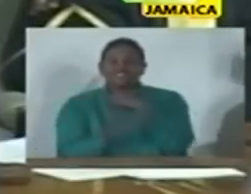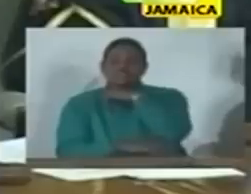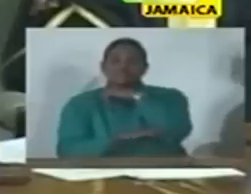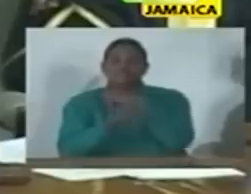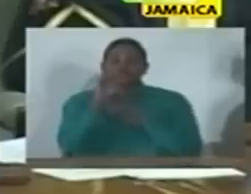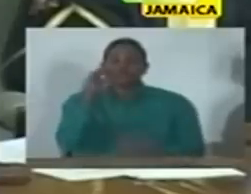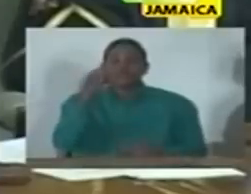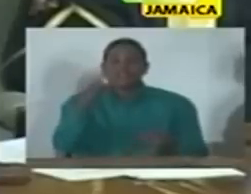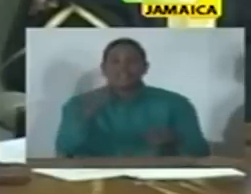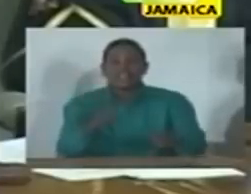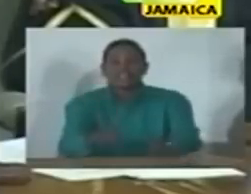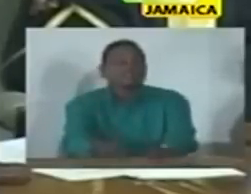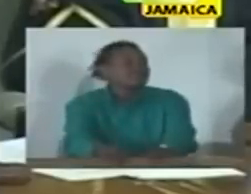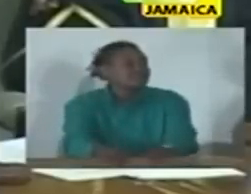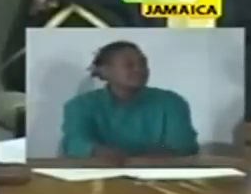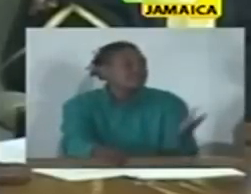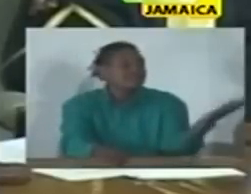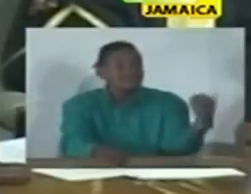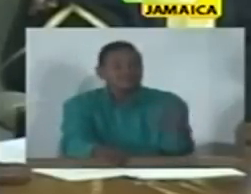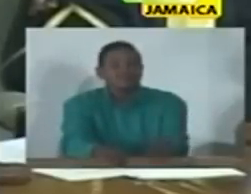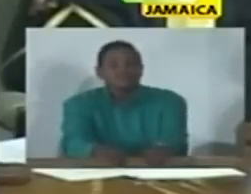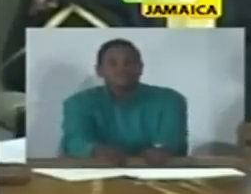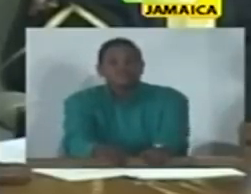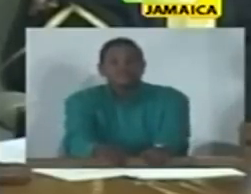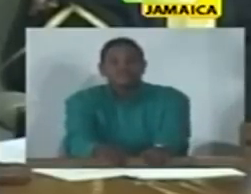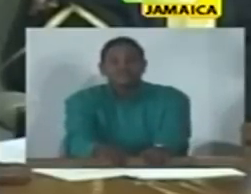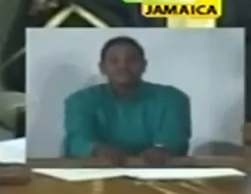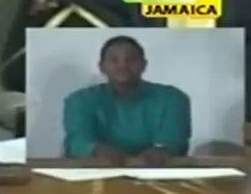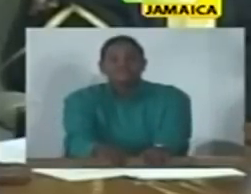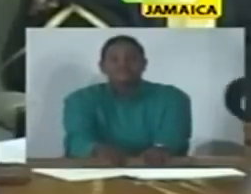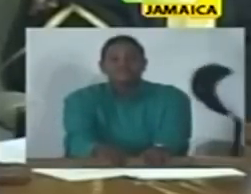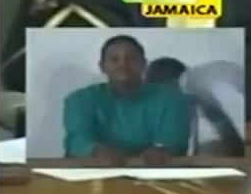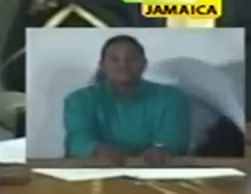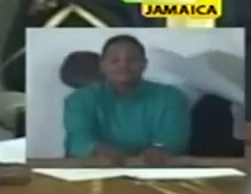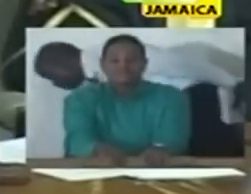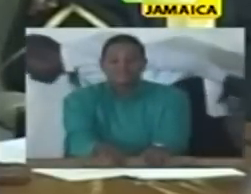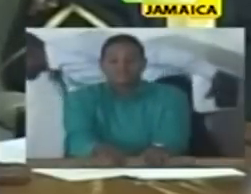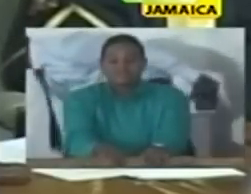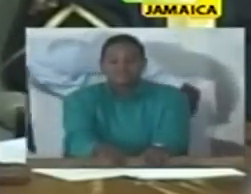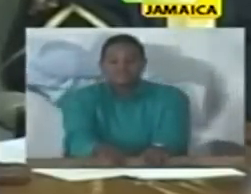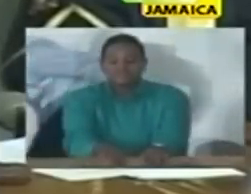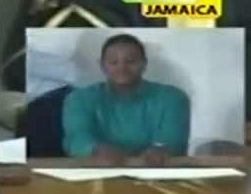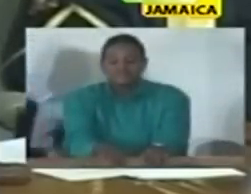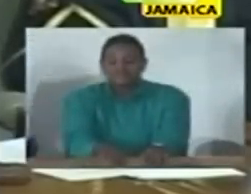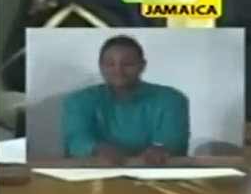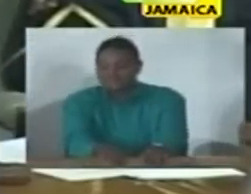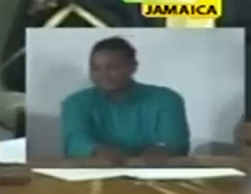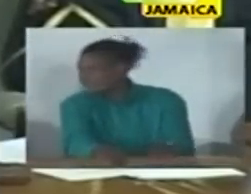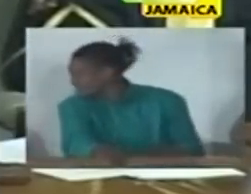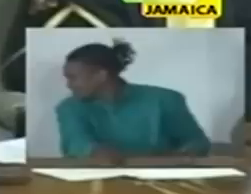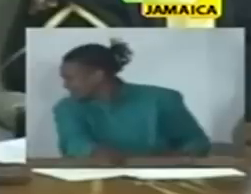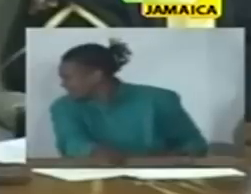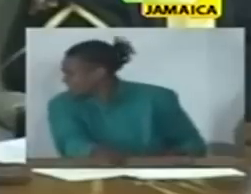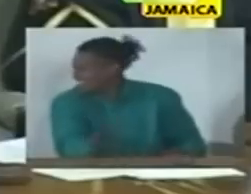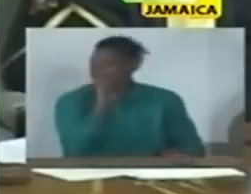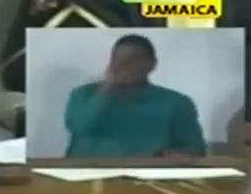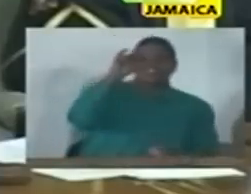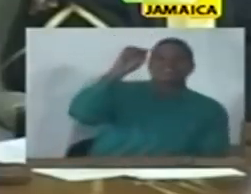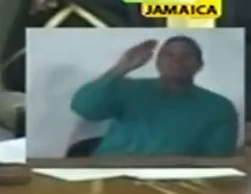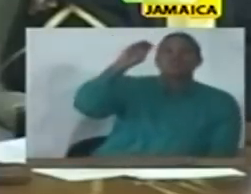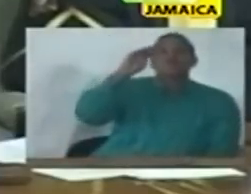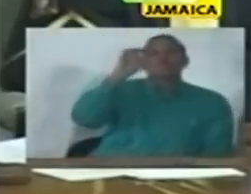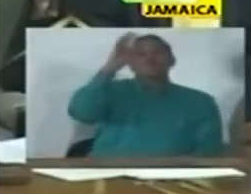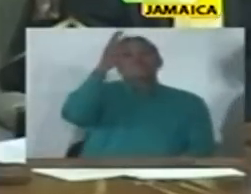2018. The INDECOM fourth quarterly report for October to December 2018.